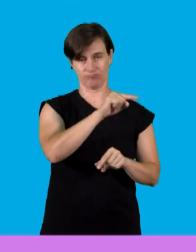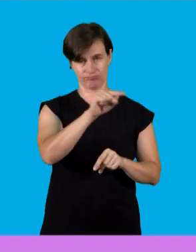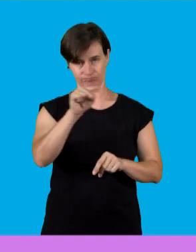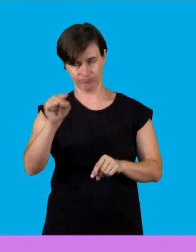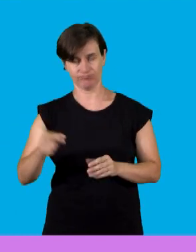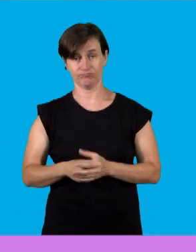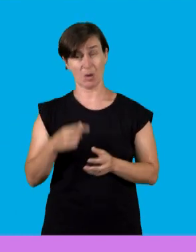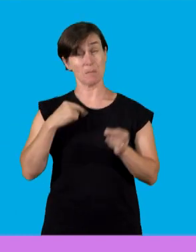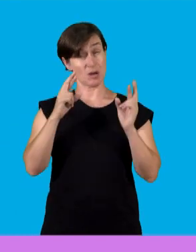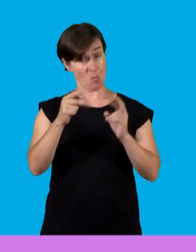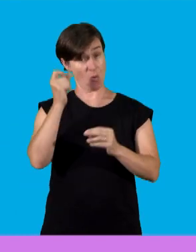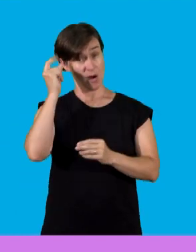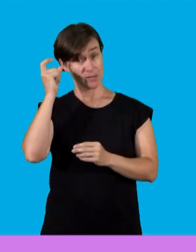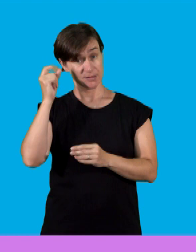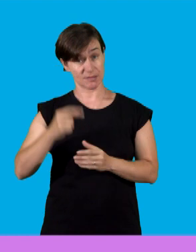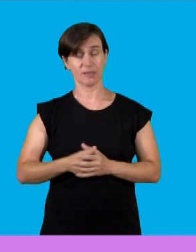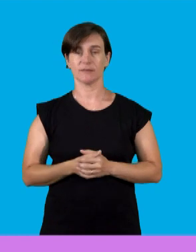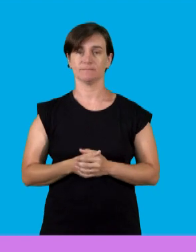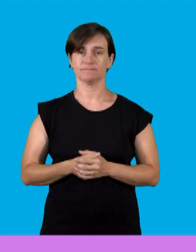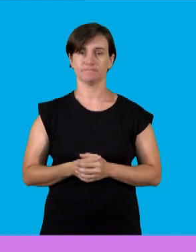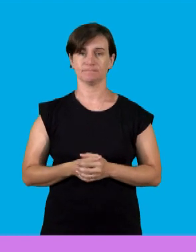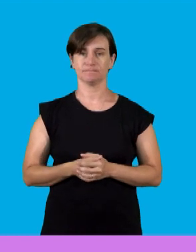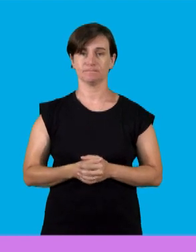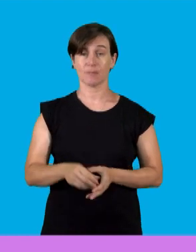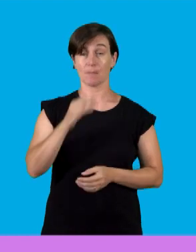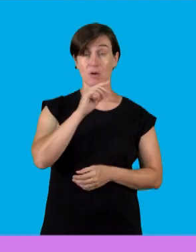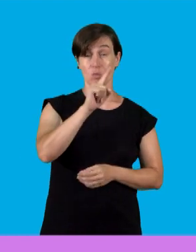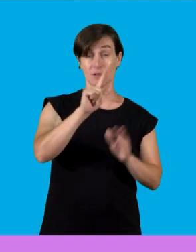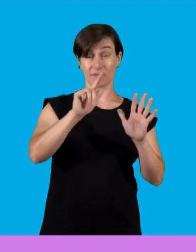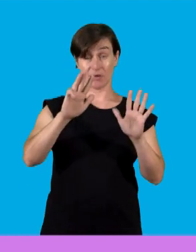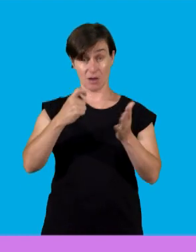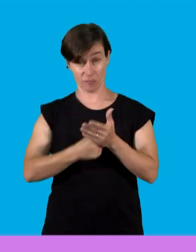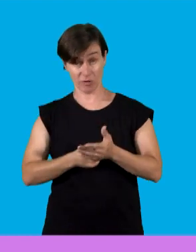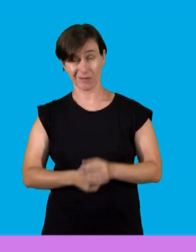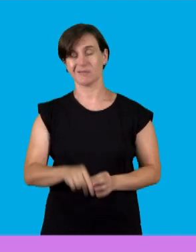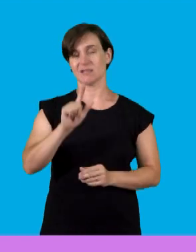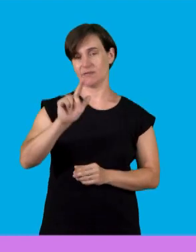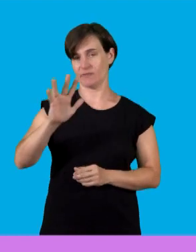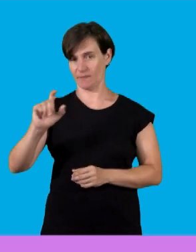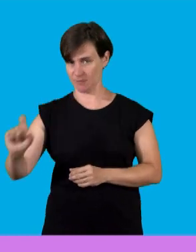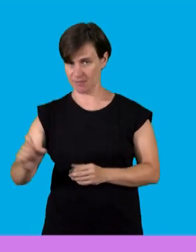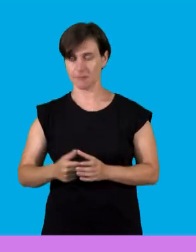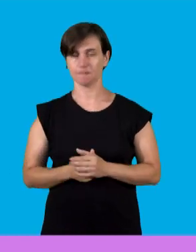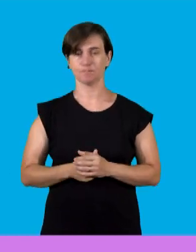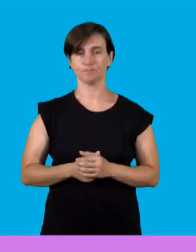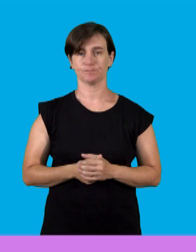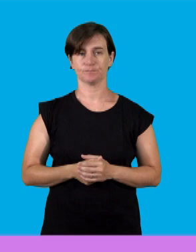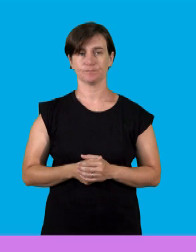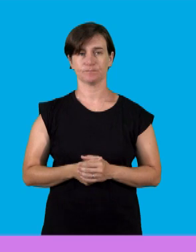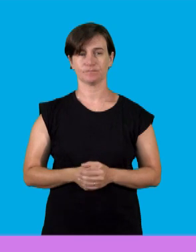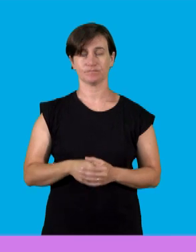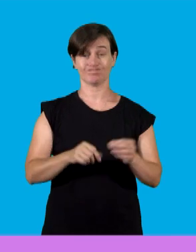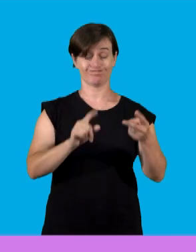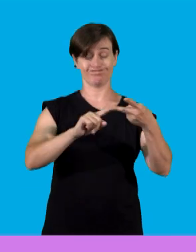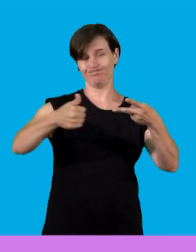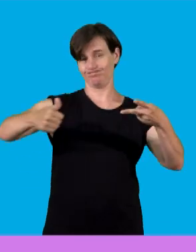them. Guys, hope that makes sense. Okay, so 179 Rand and 75 cents. Let's look